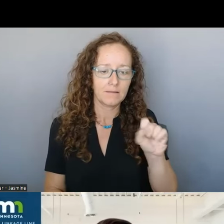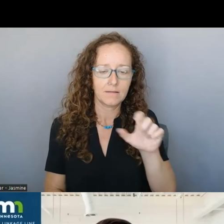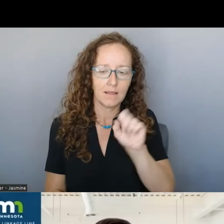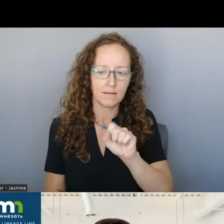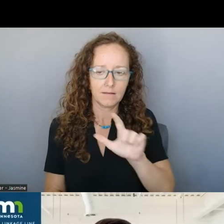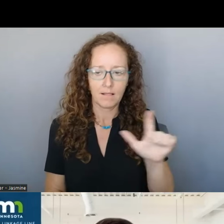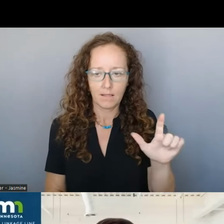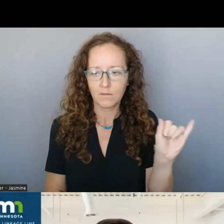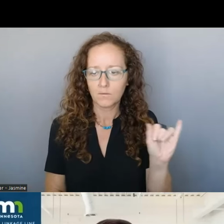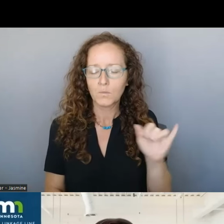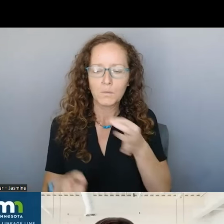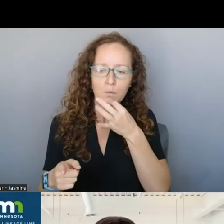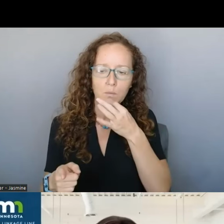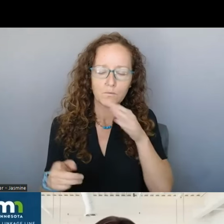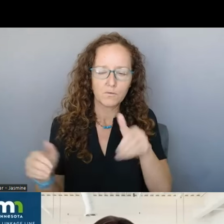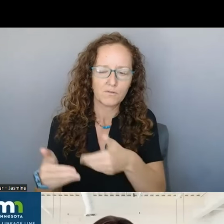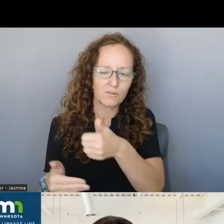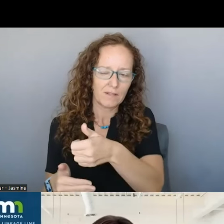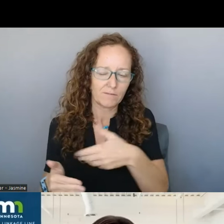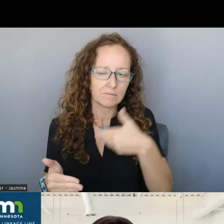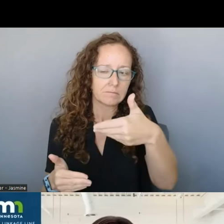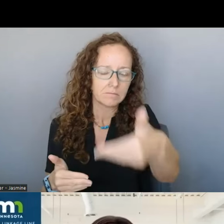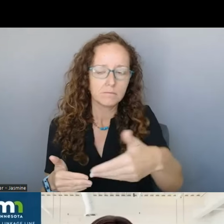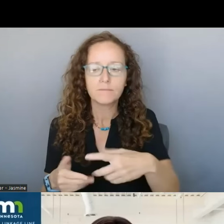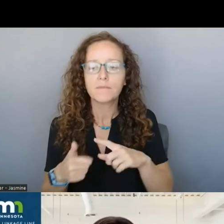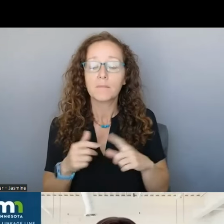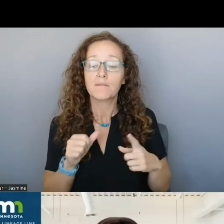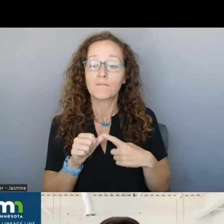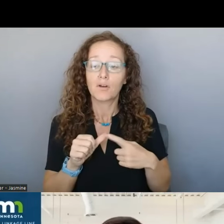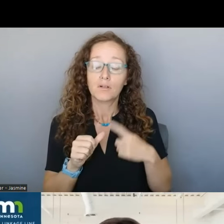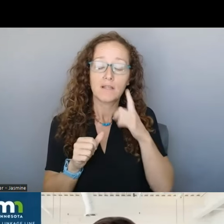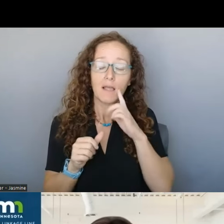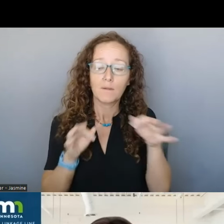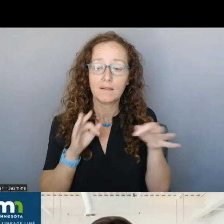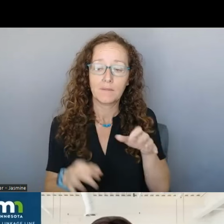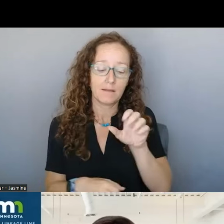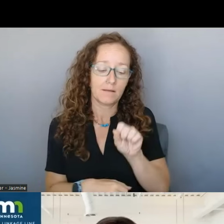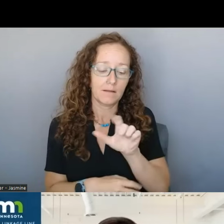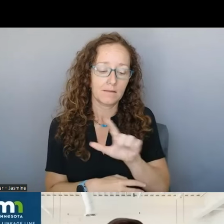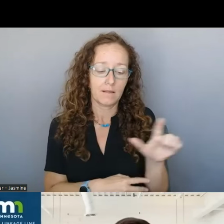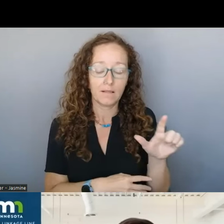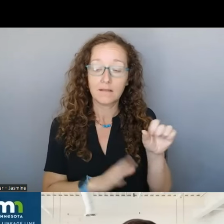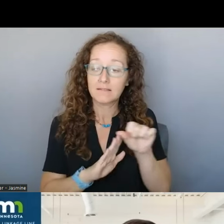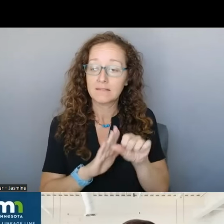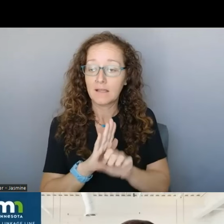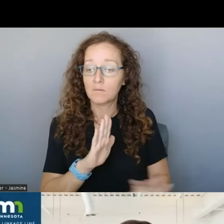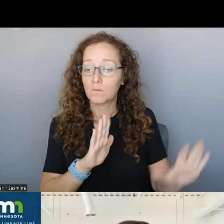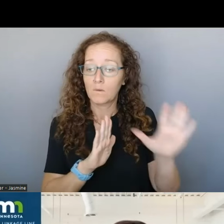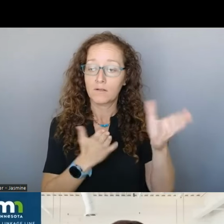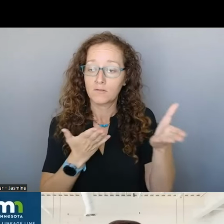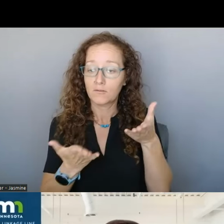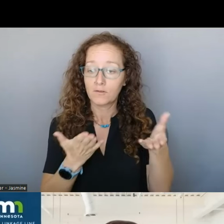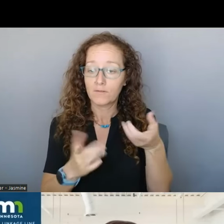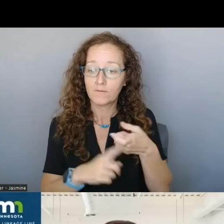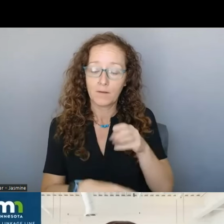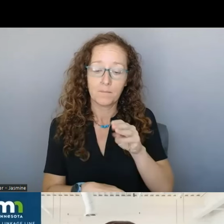I am going to cover Senior Linkage Line. So Senior Linkage Line is a statewide service of the Minnesota Board on Aging. We